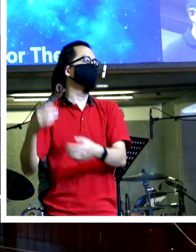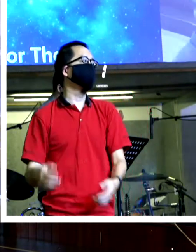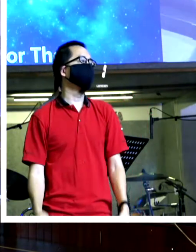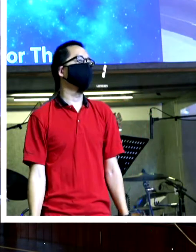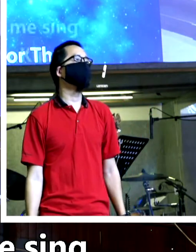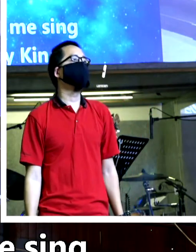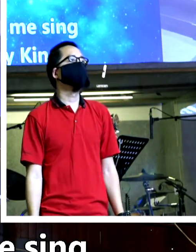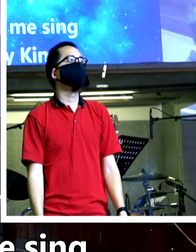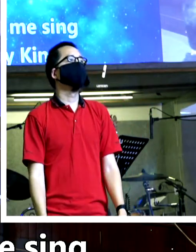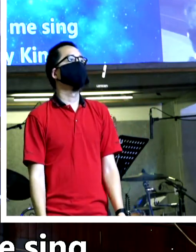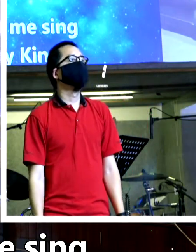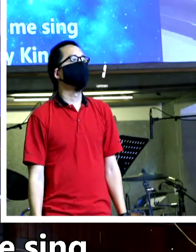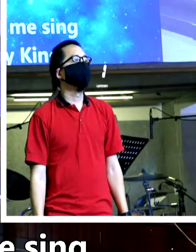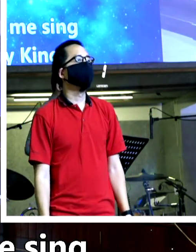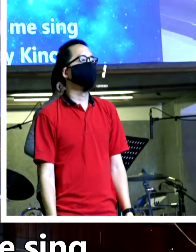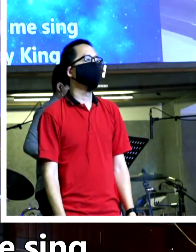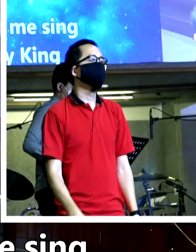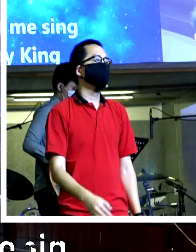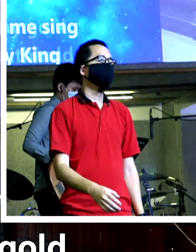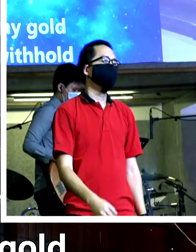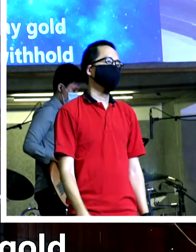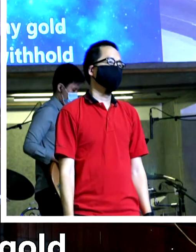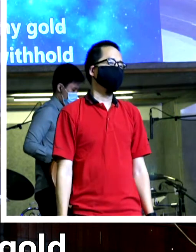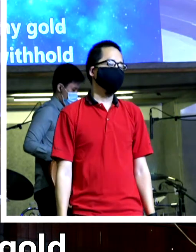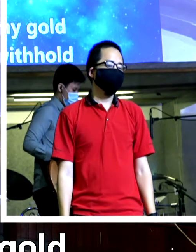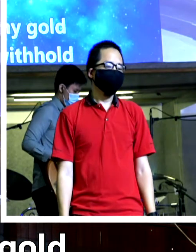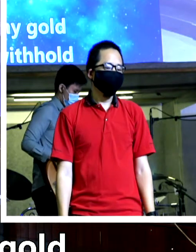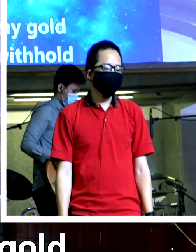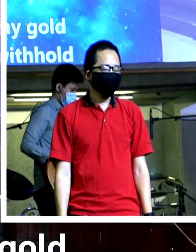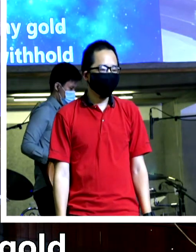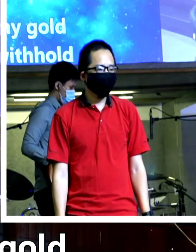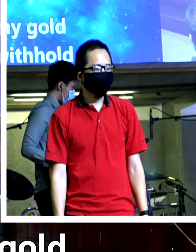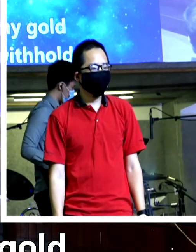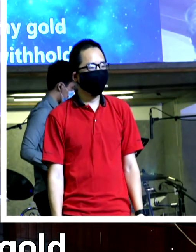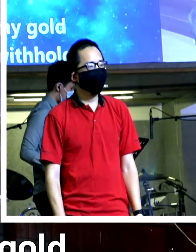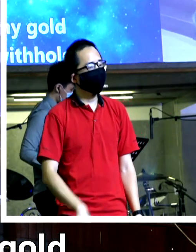My silver and my gold. For first, take my silver.